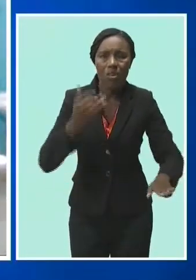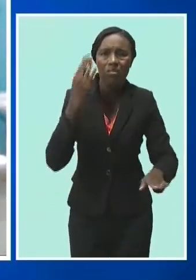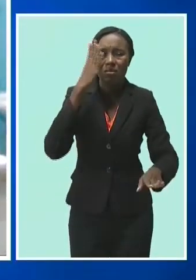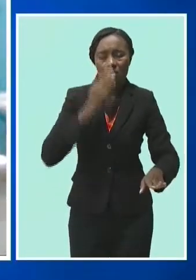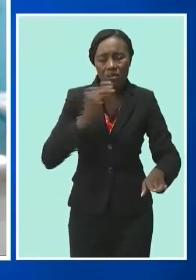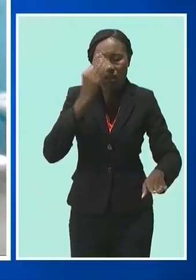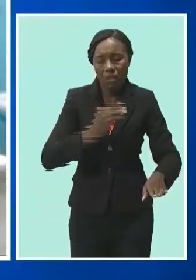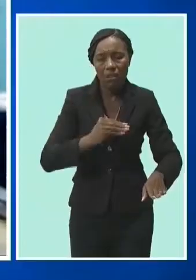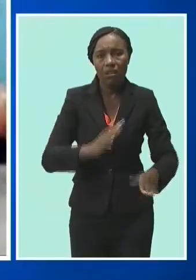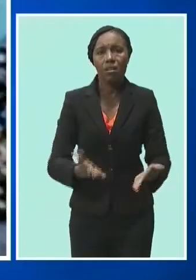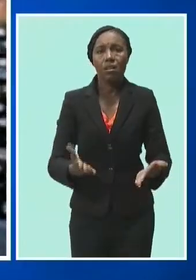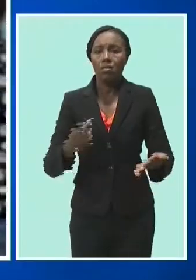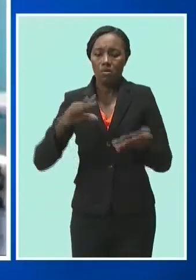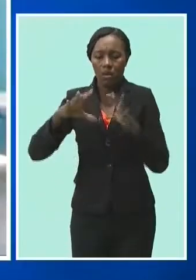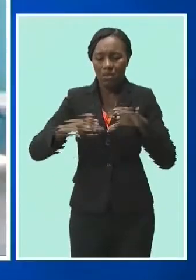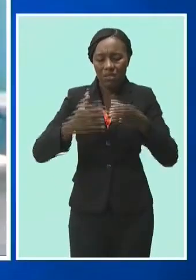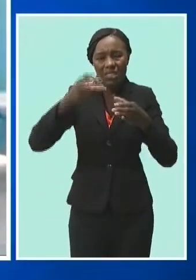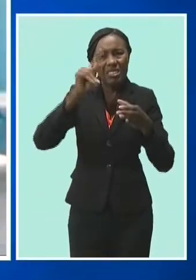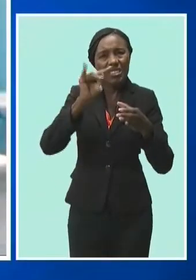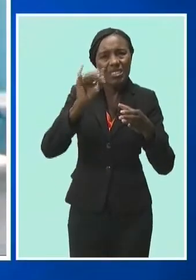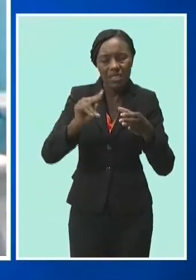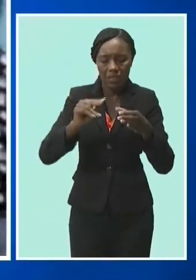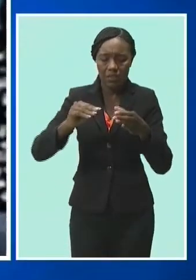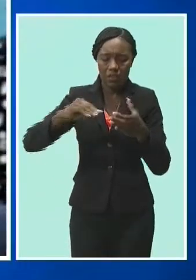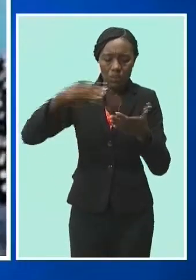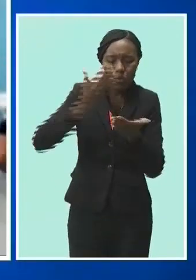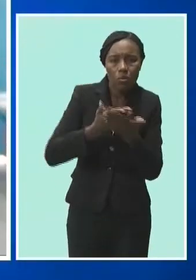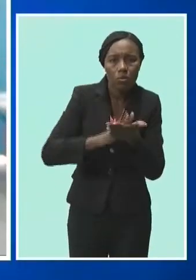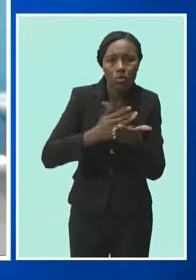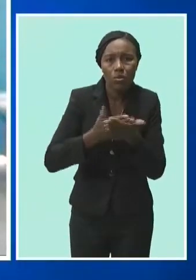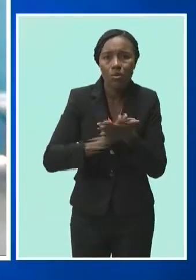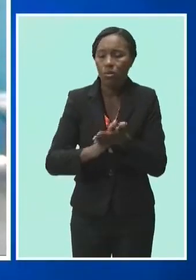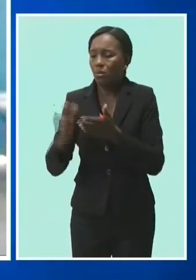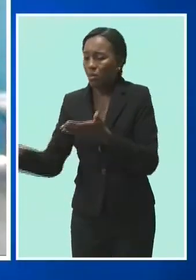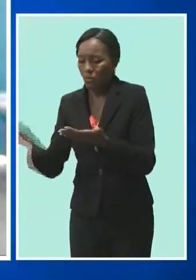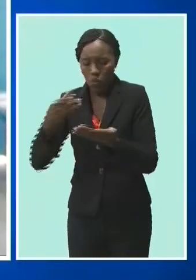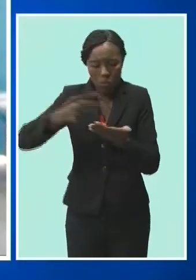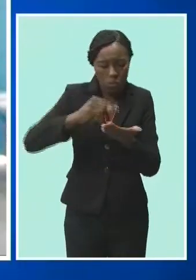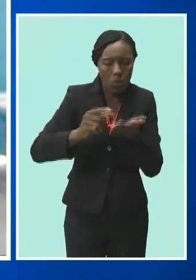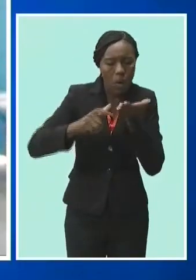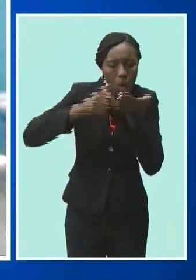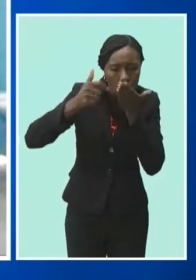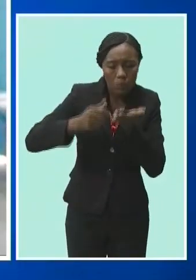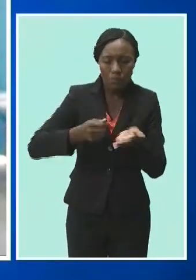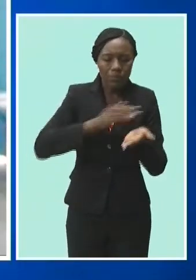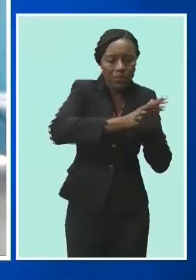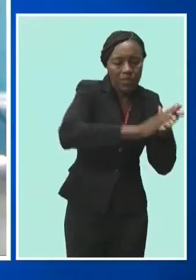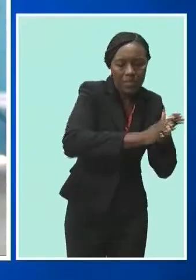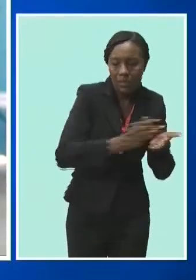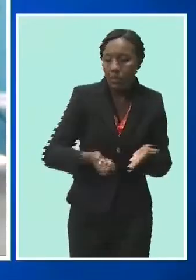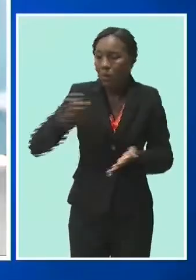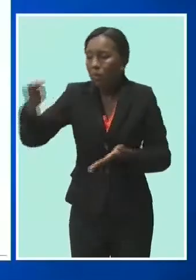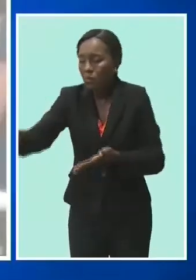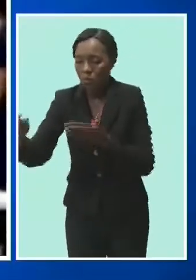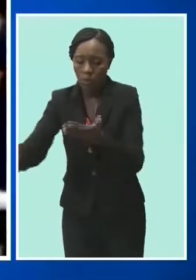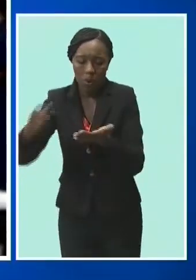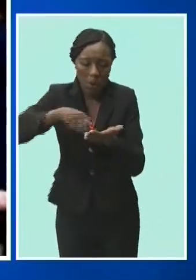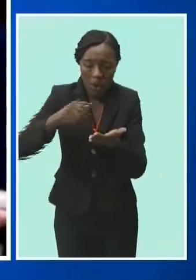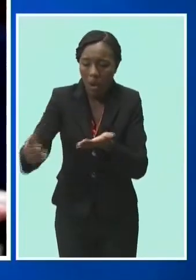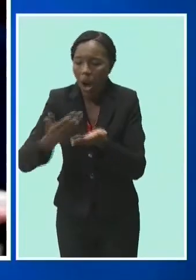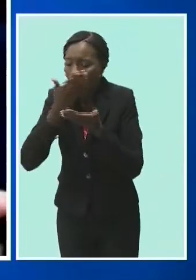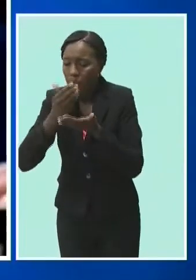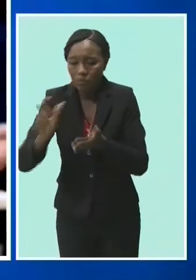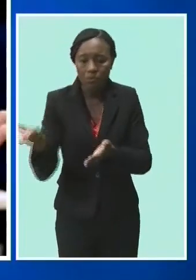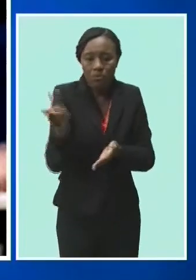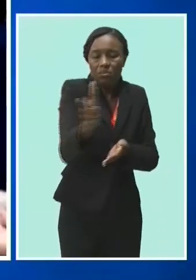share that whatever they cook, and wash a plate and hand it to the next person to eat. It's very, very hard. Every